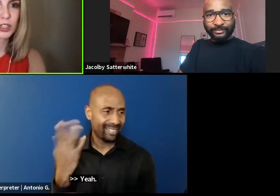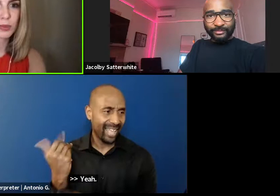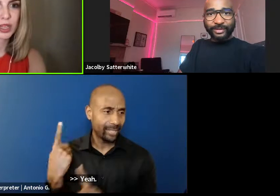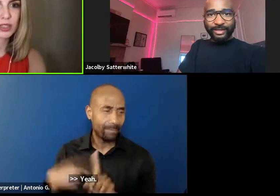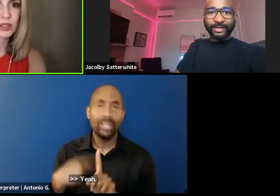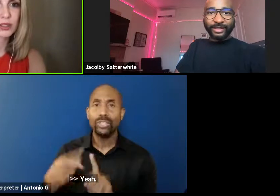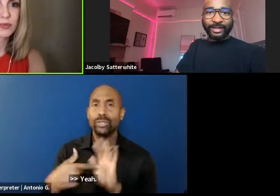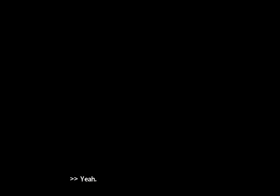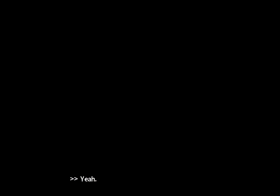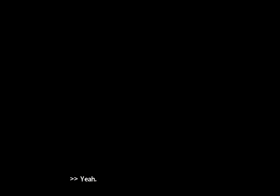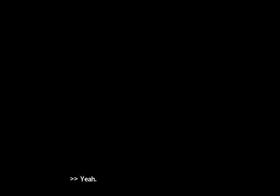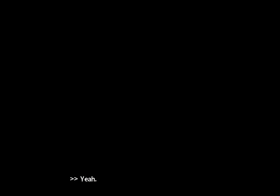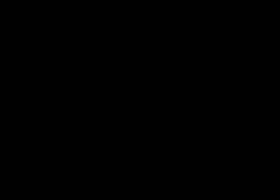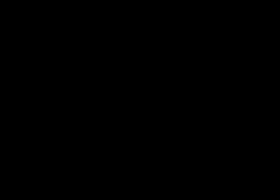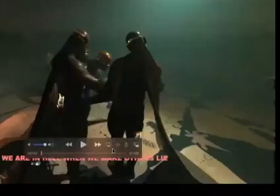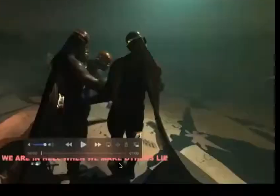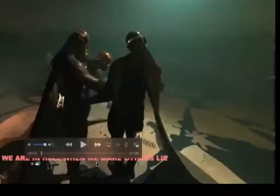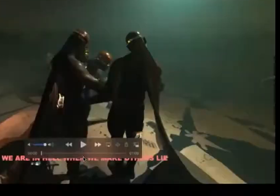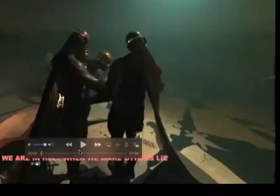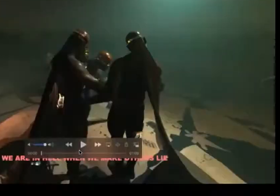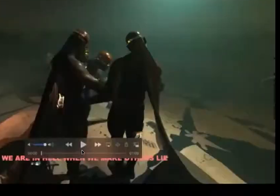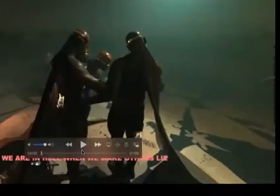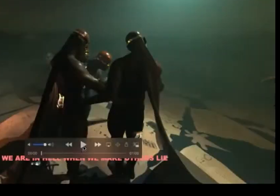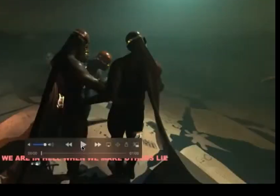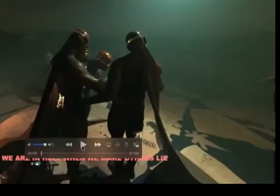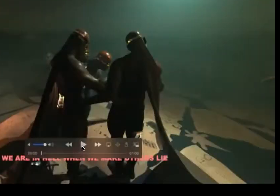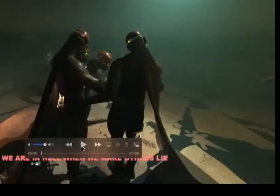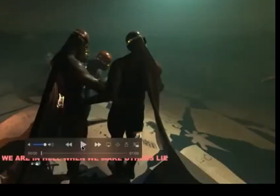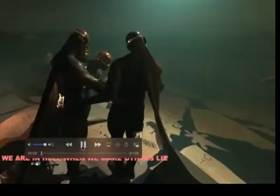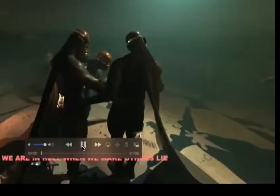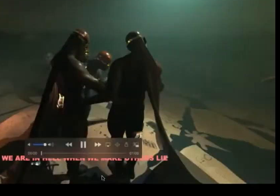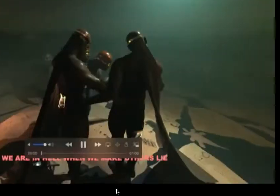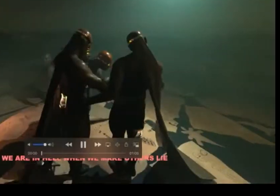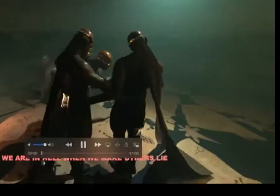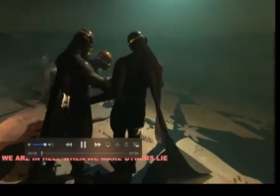the Gwangju Biennial. Yes. So let's play that.